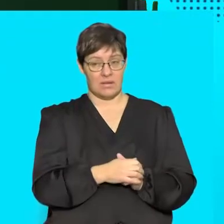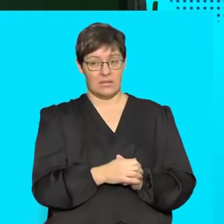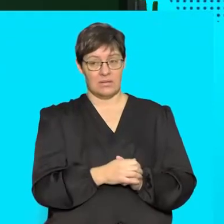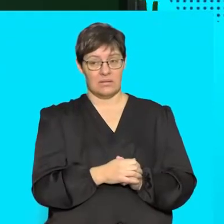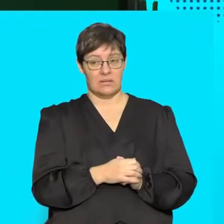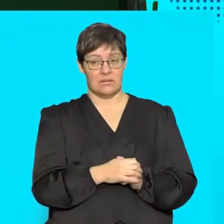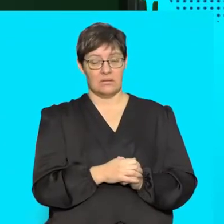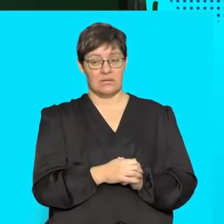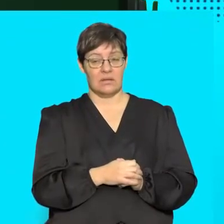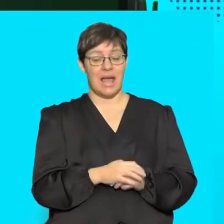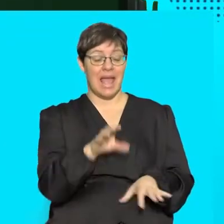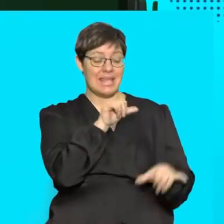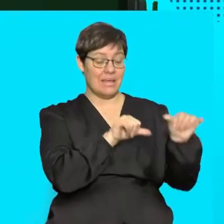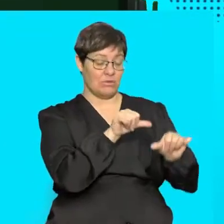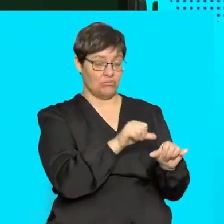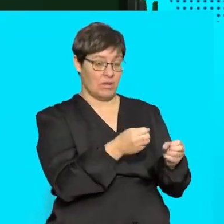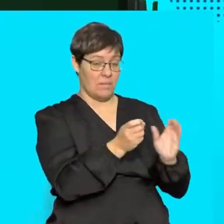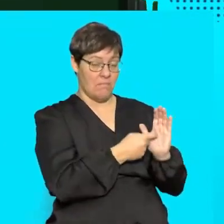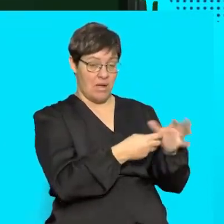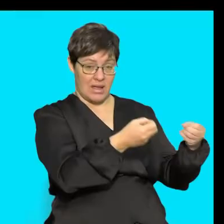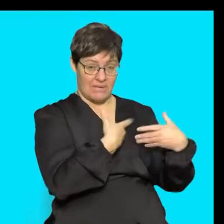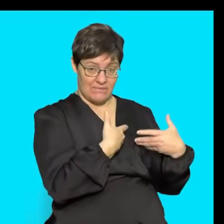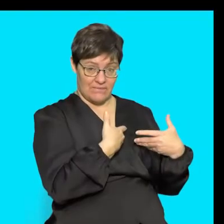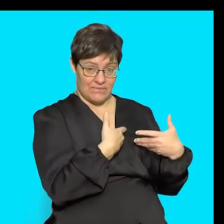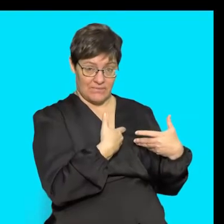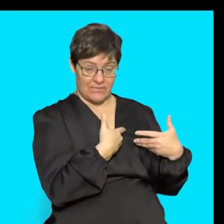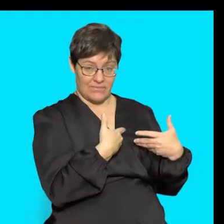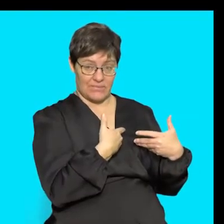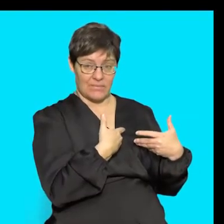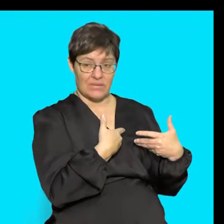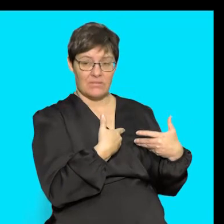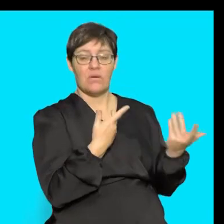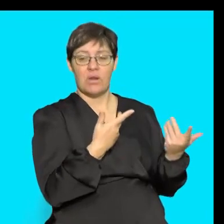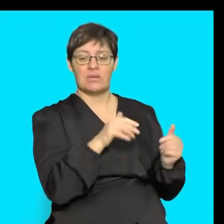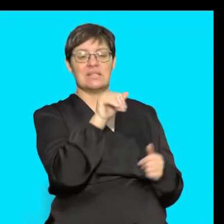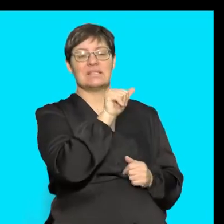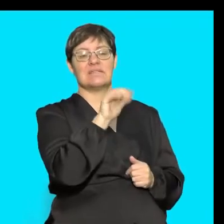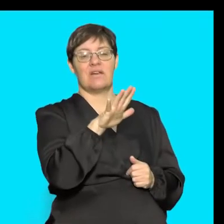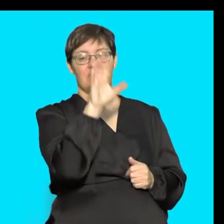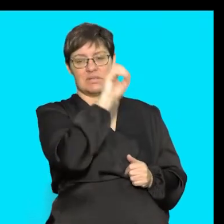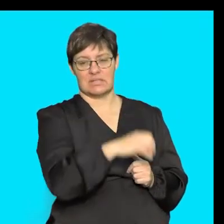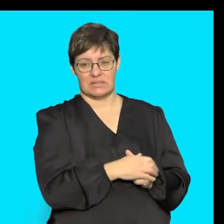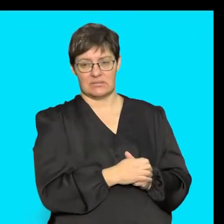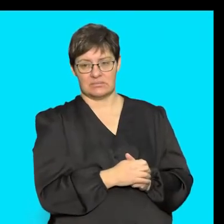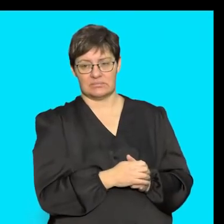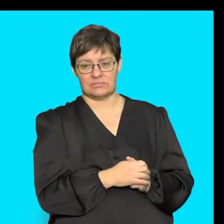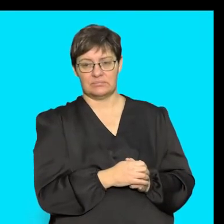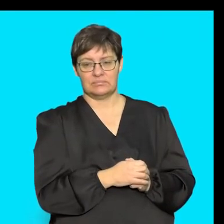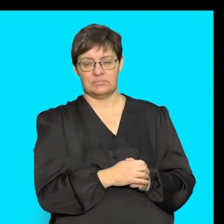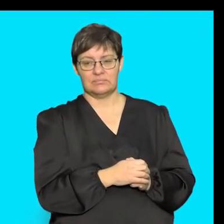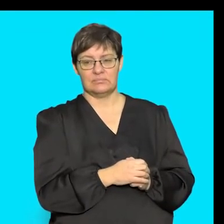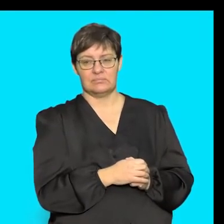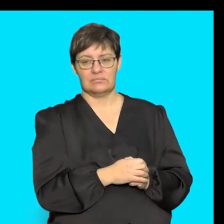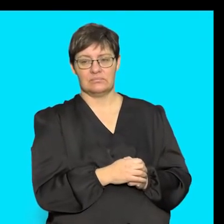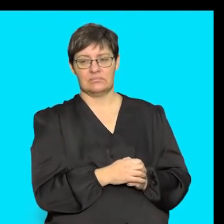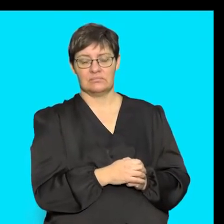remember, we're given that the chemistry marks, what about the chemistry mark of 65%? If we go